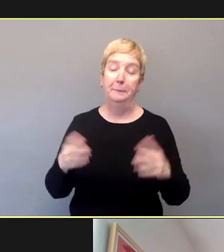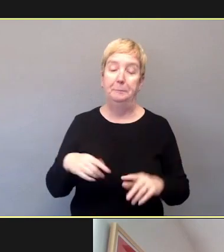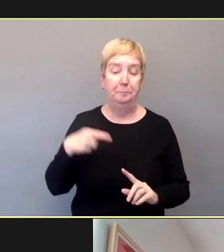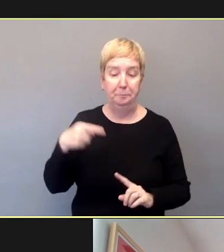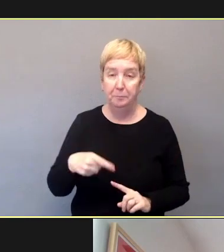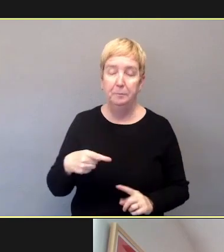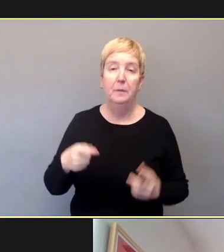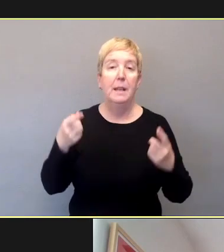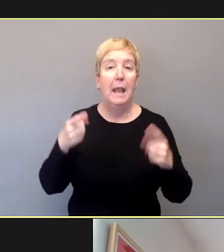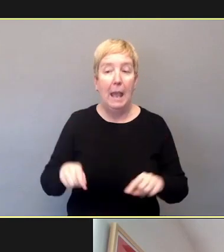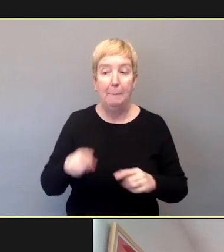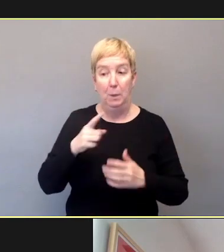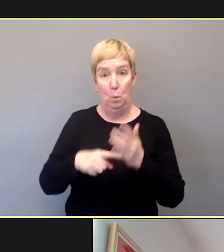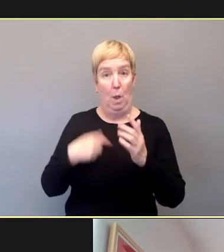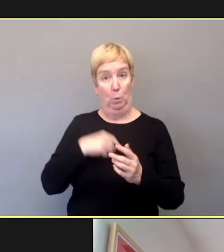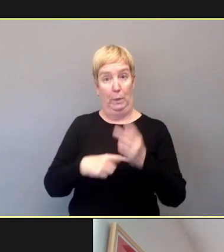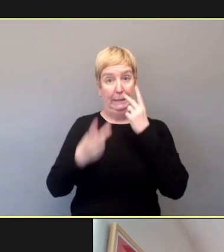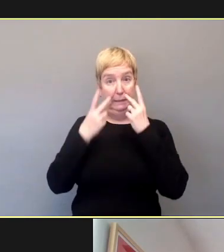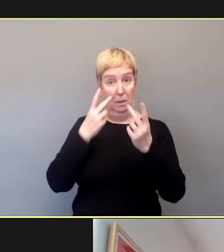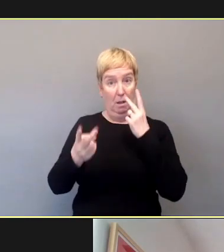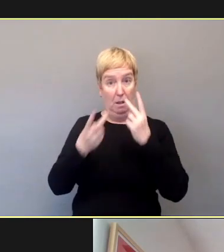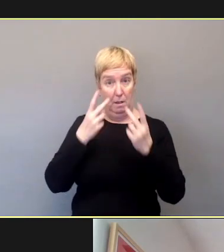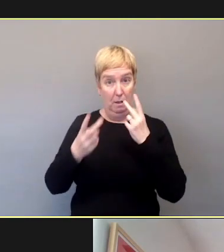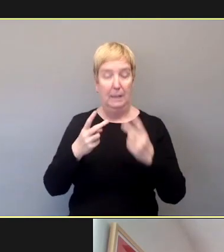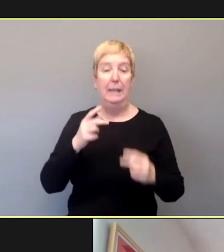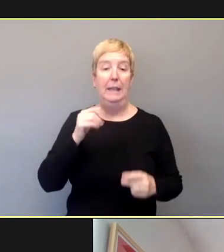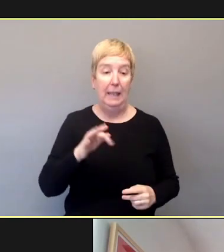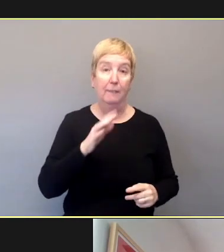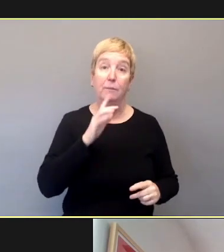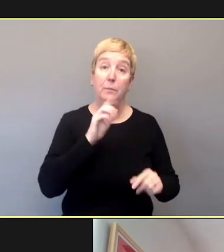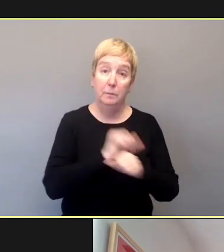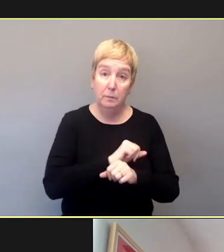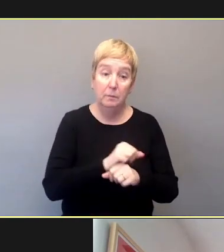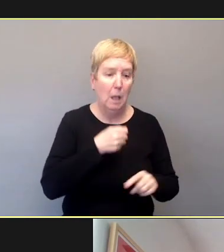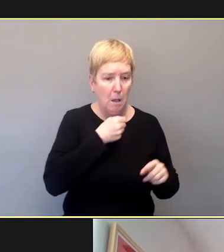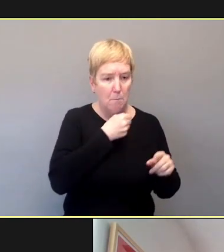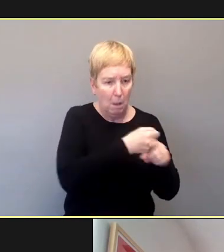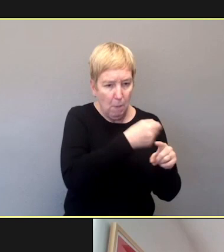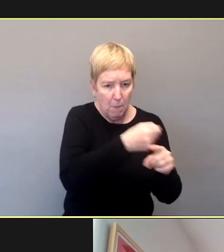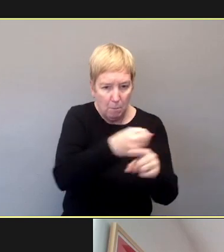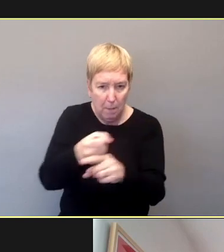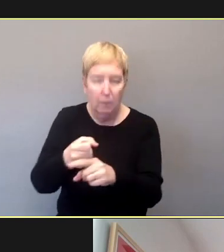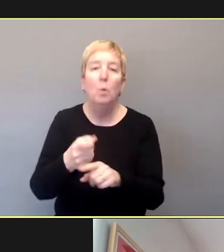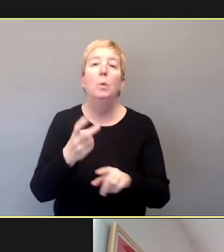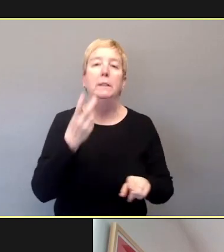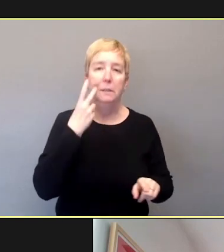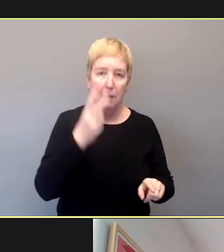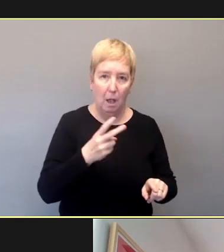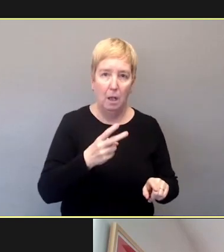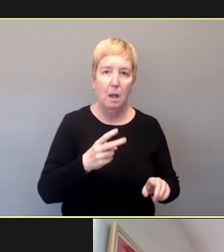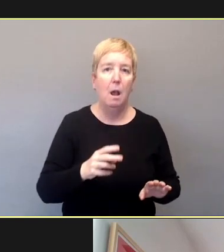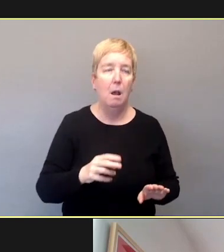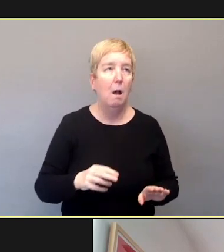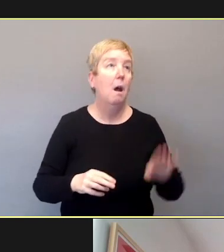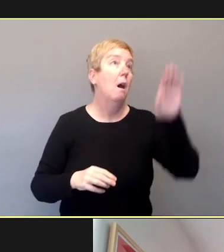that what we saw when there was an outbreak of COVID was we saw this immediate rise in COVID